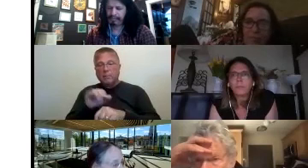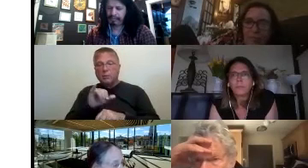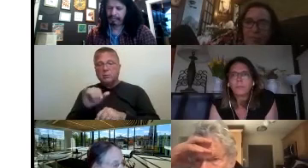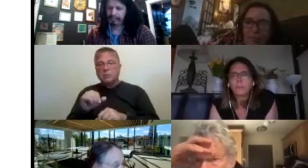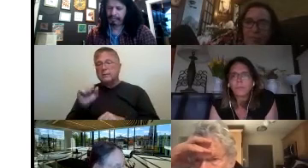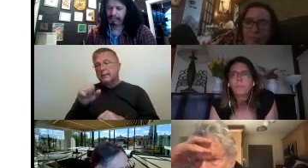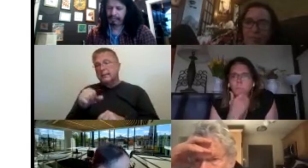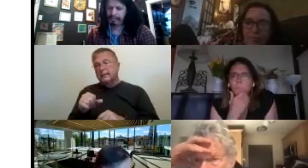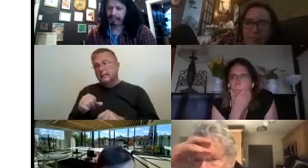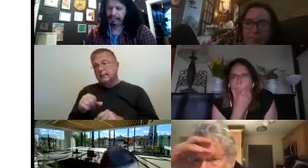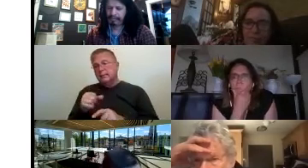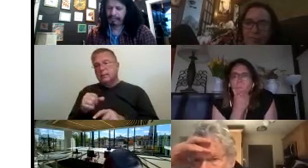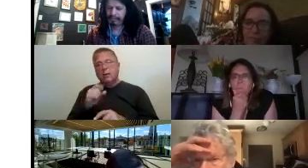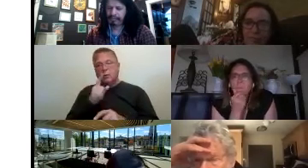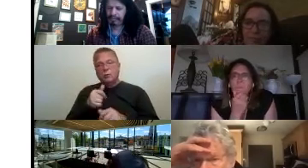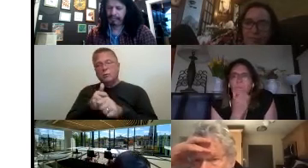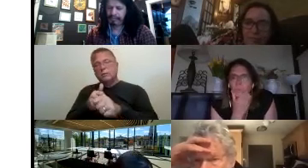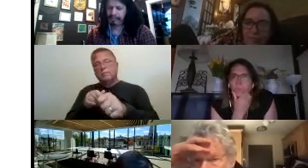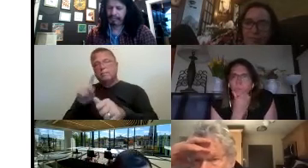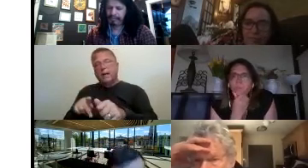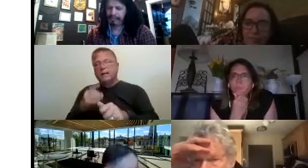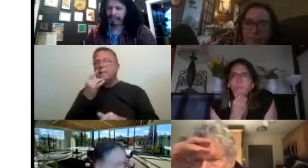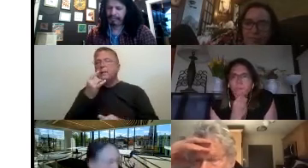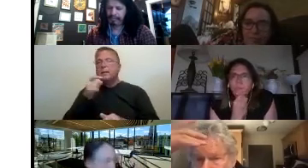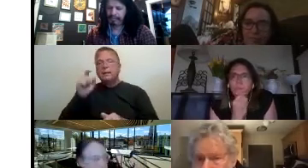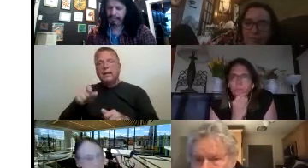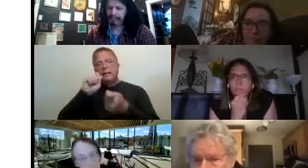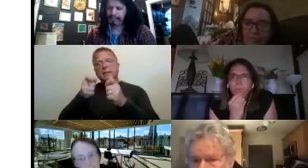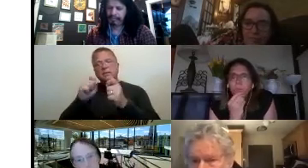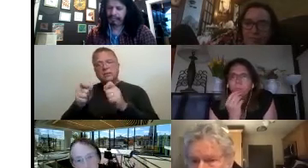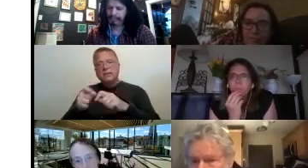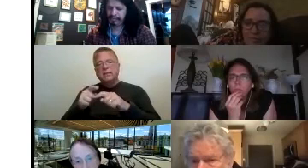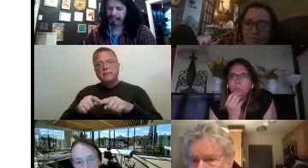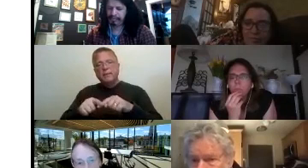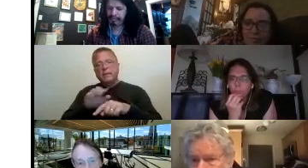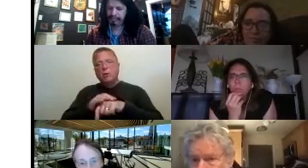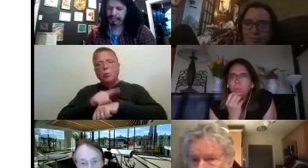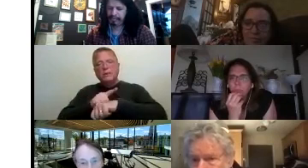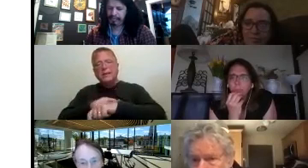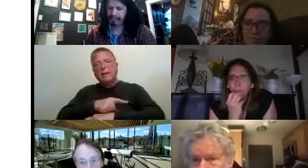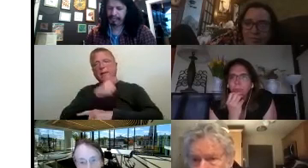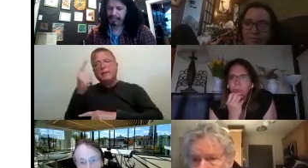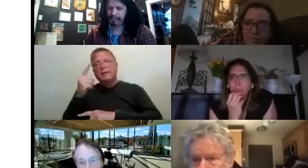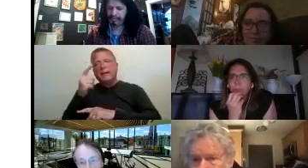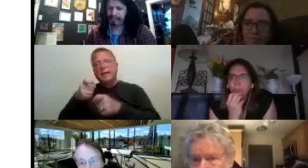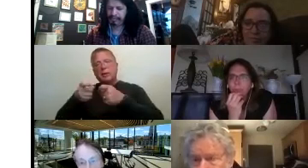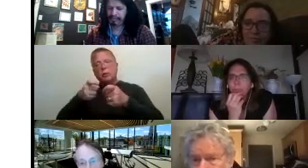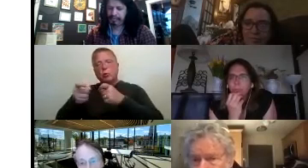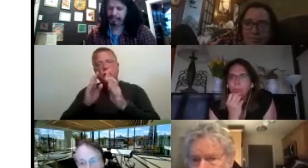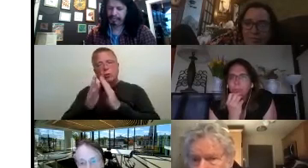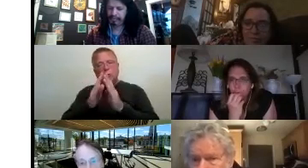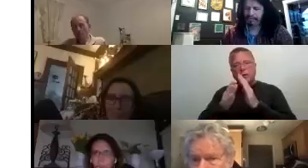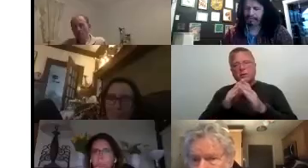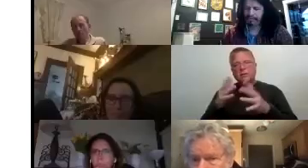there's backups. The lights have to be changed depending on time of day to clear the traffic. So you got